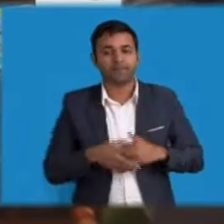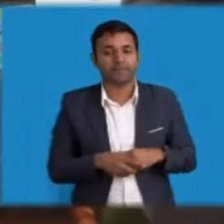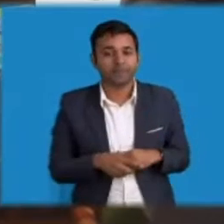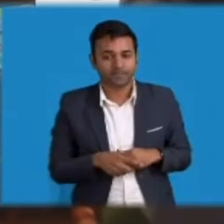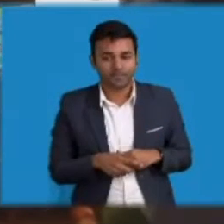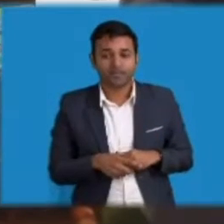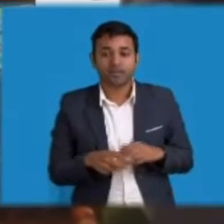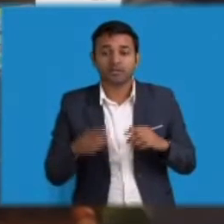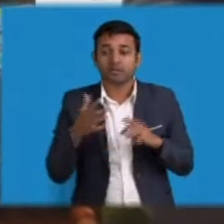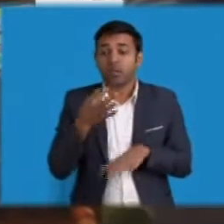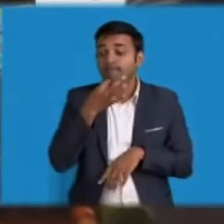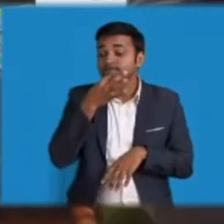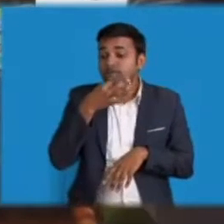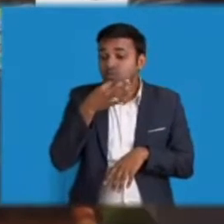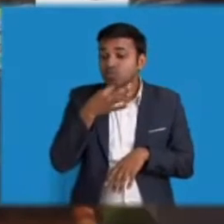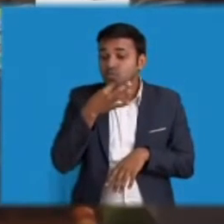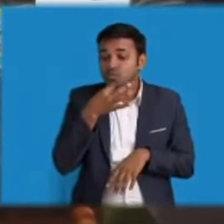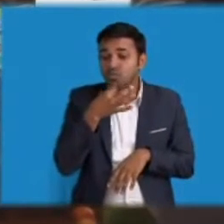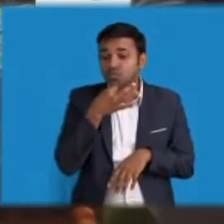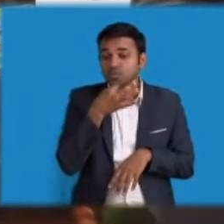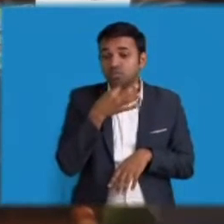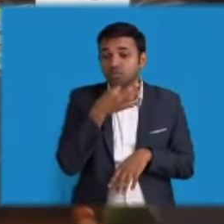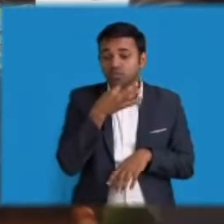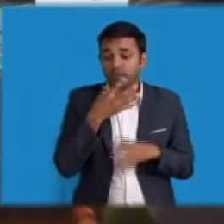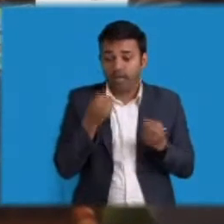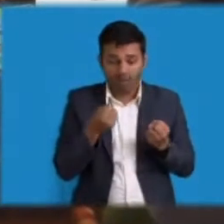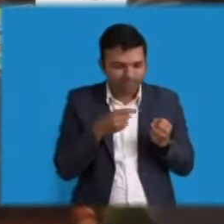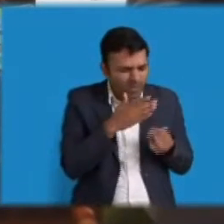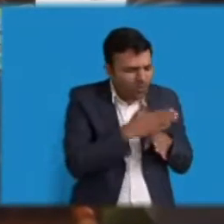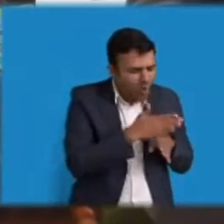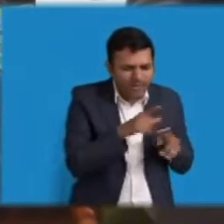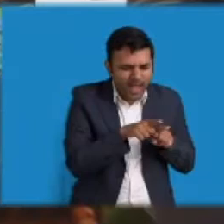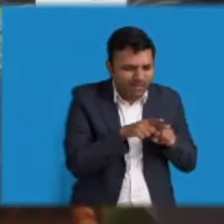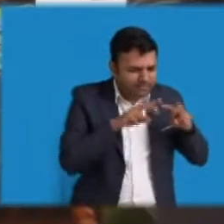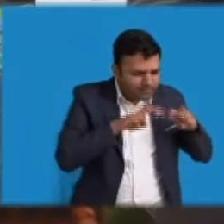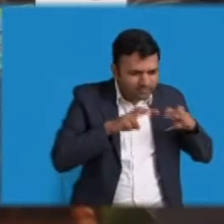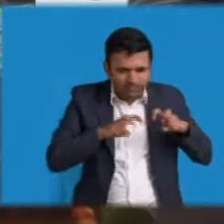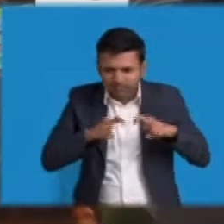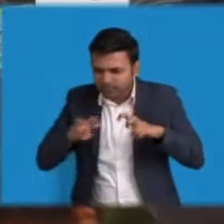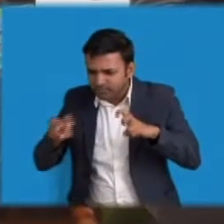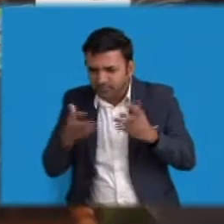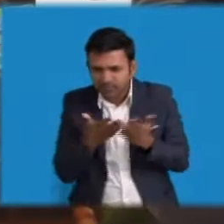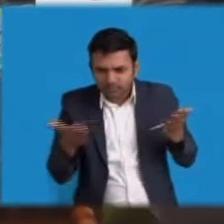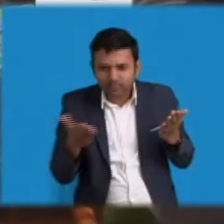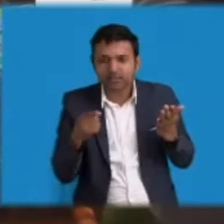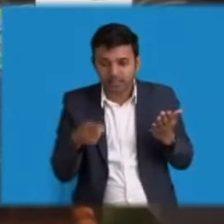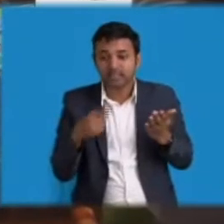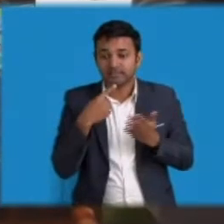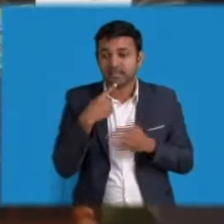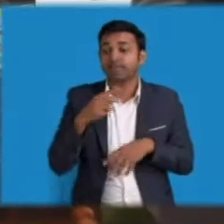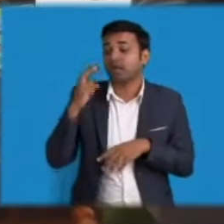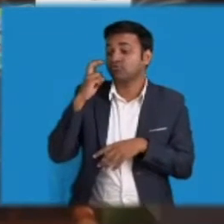were in reference to review of operational procedures and training of Fiji naval personnel. These